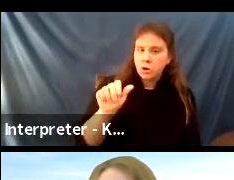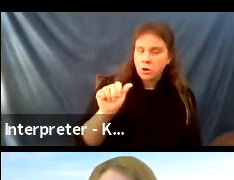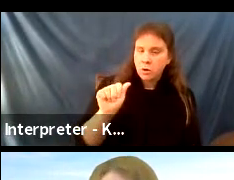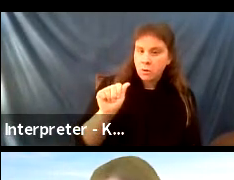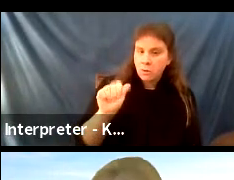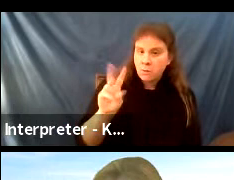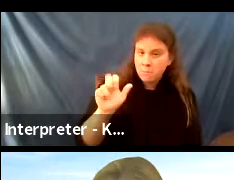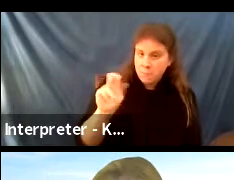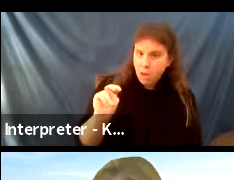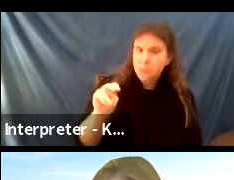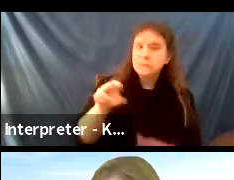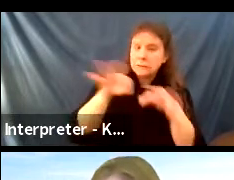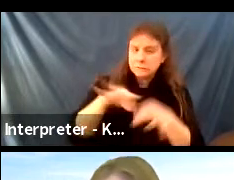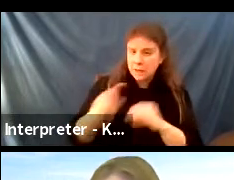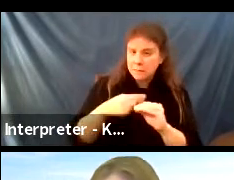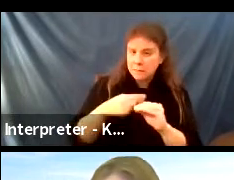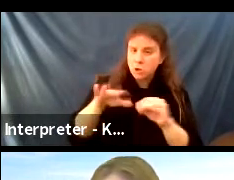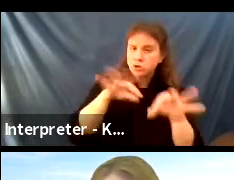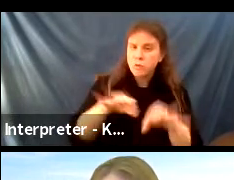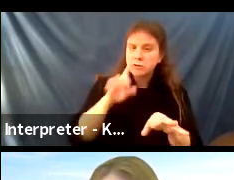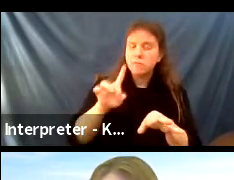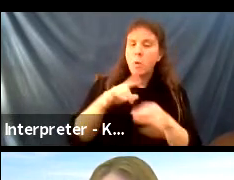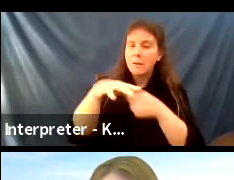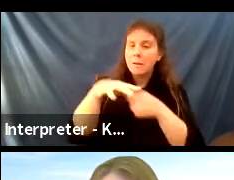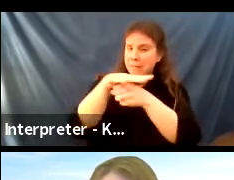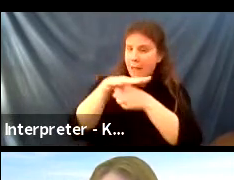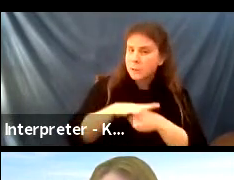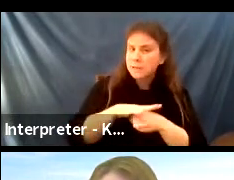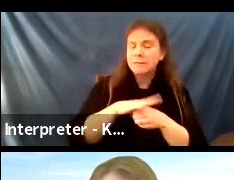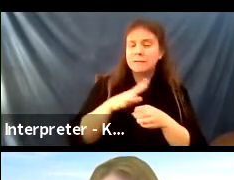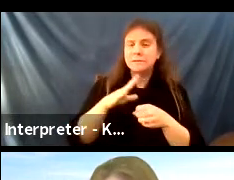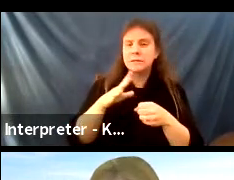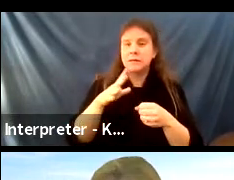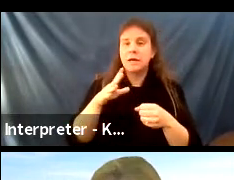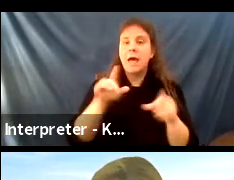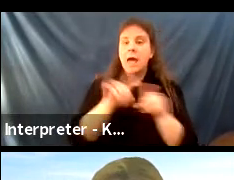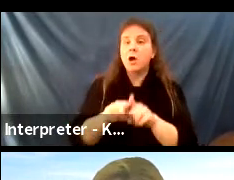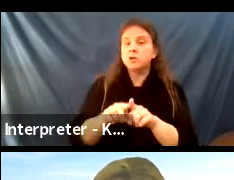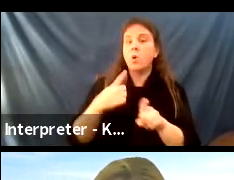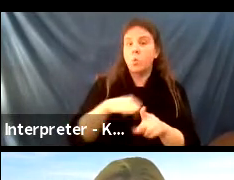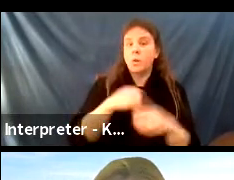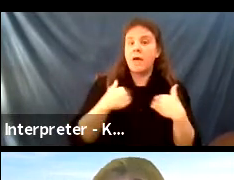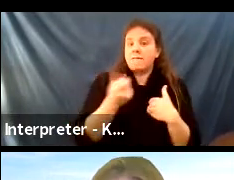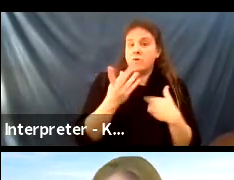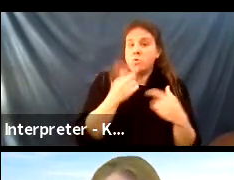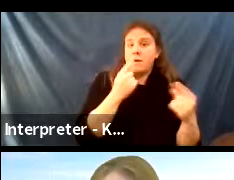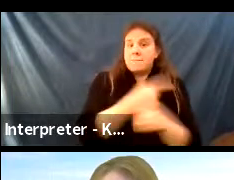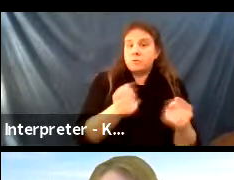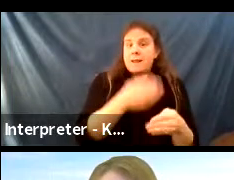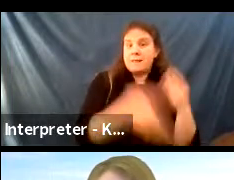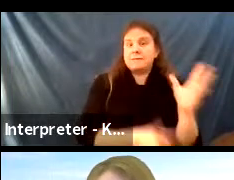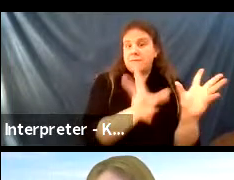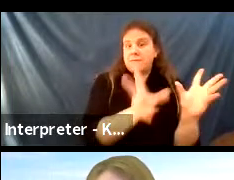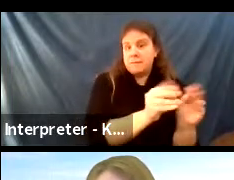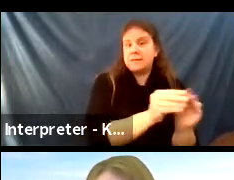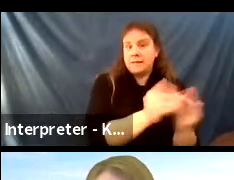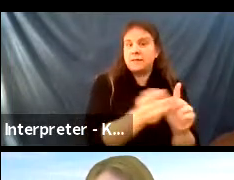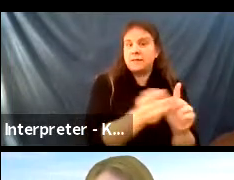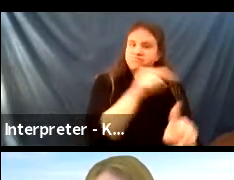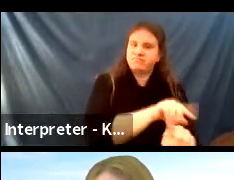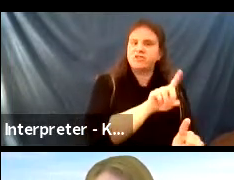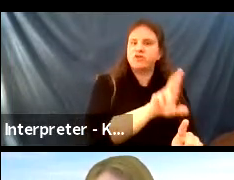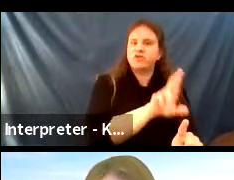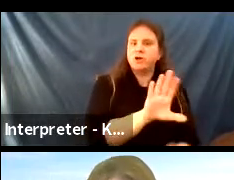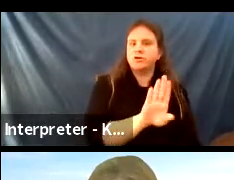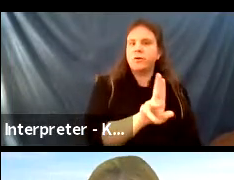we'll go back to Dr. Burke-Harris to, we have a few announcements we have to make at the end of the meeting. So for those of you